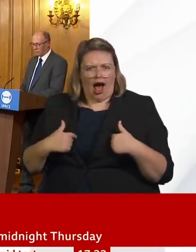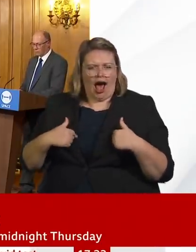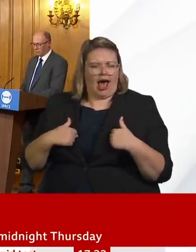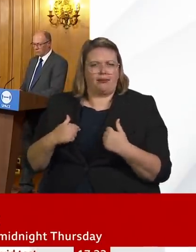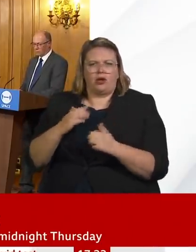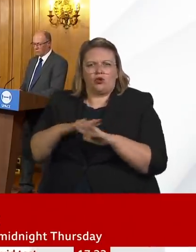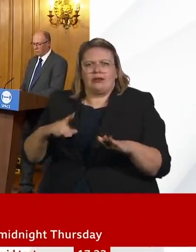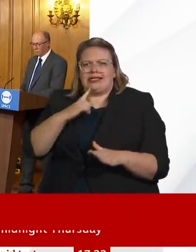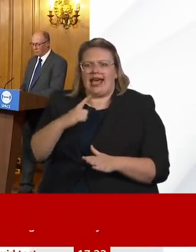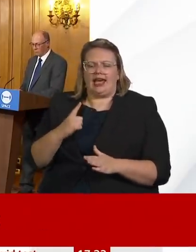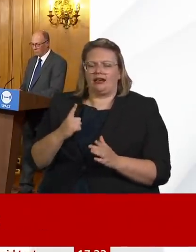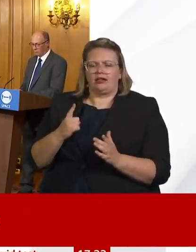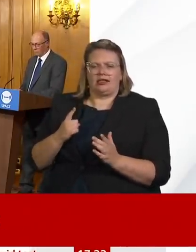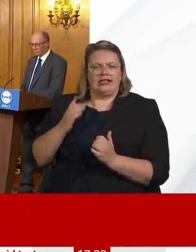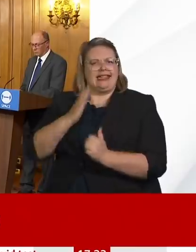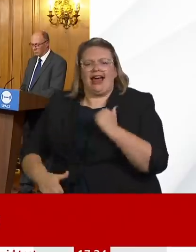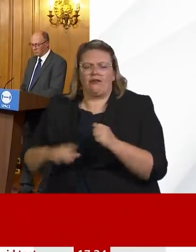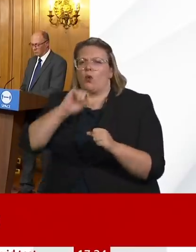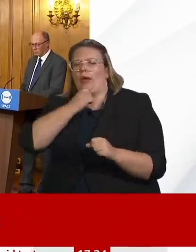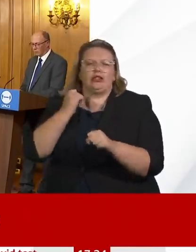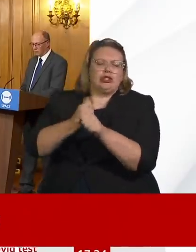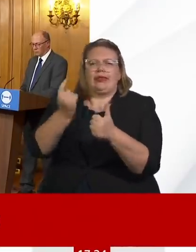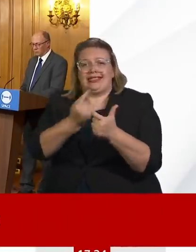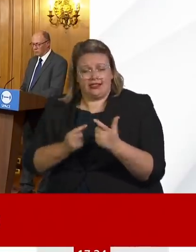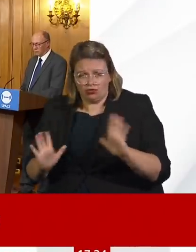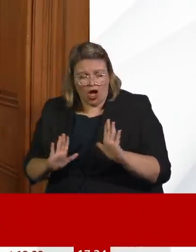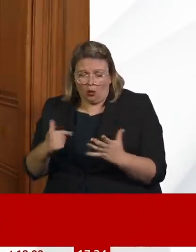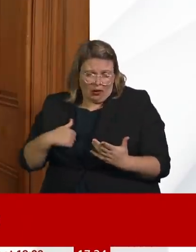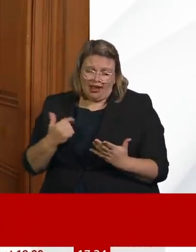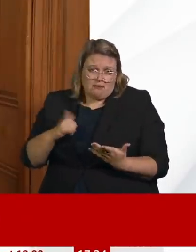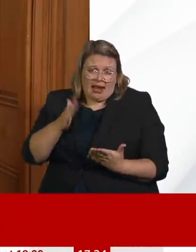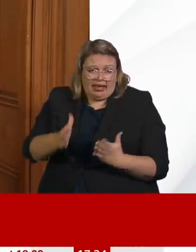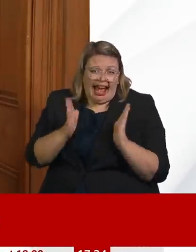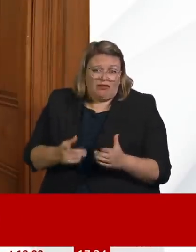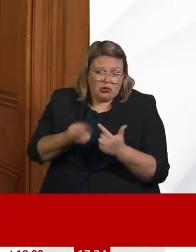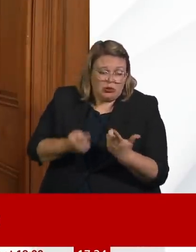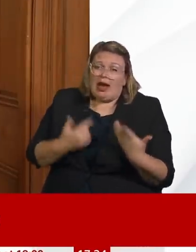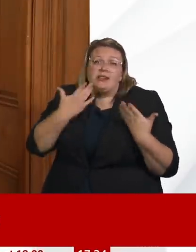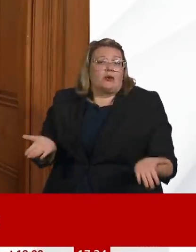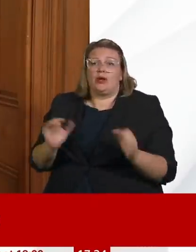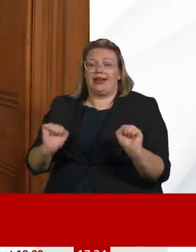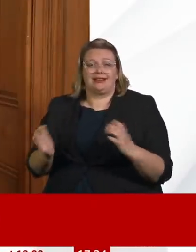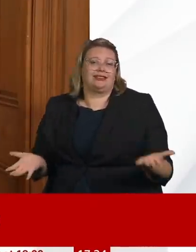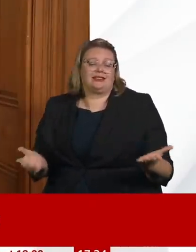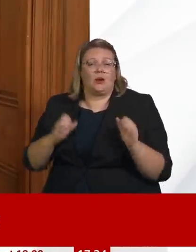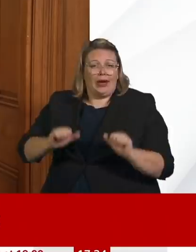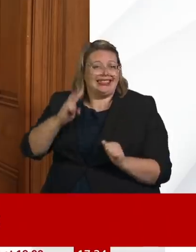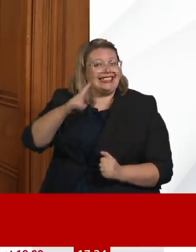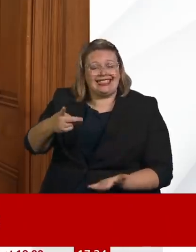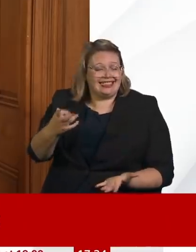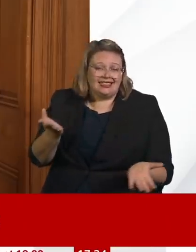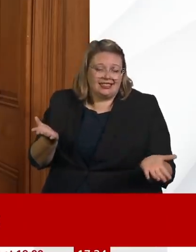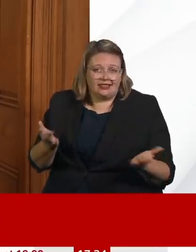take tougher measures, then of course we will. We think that local regional